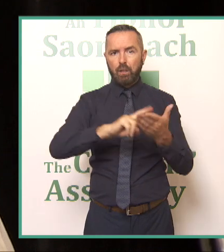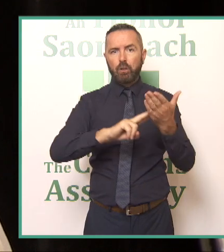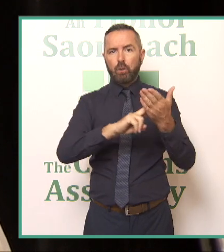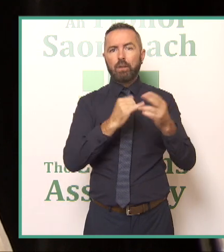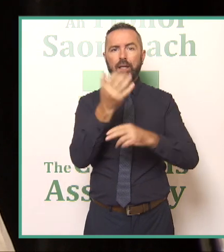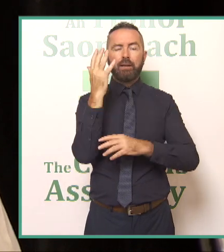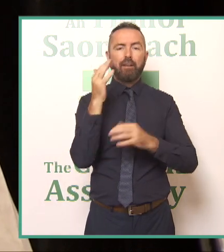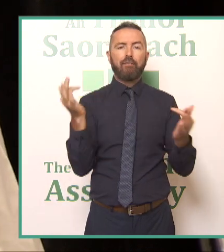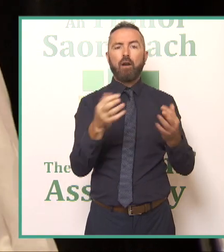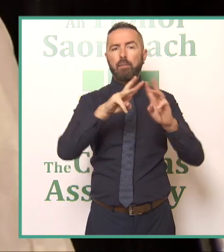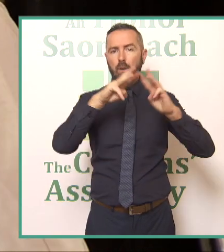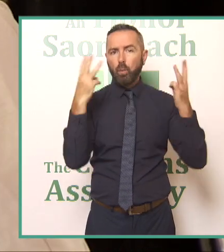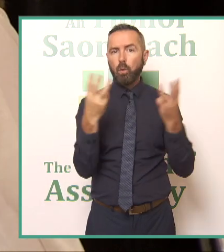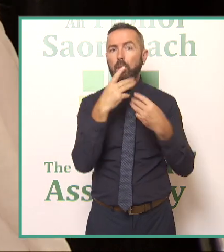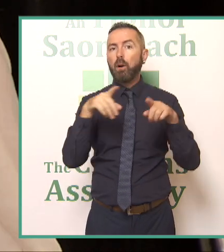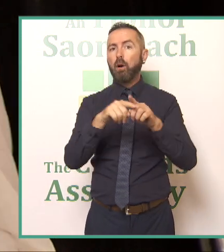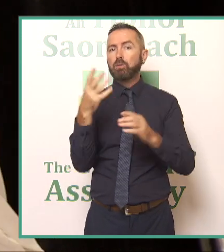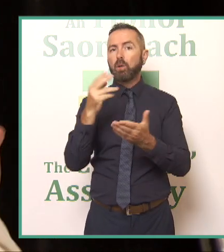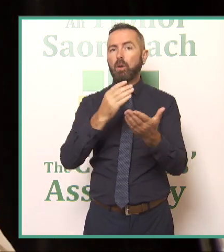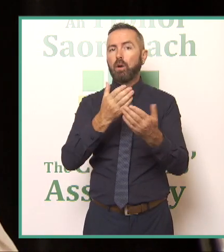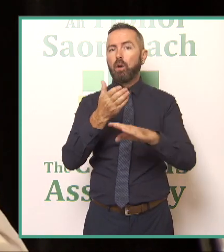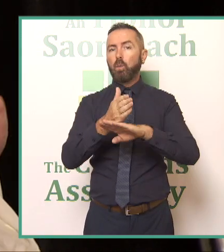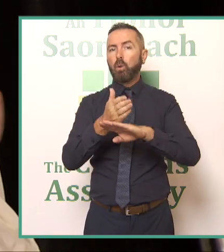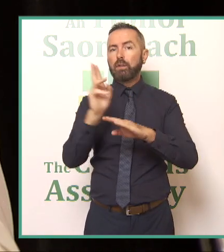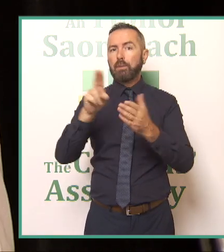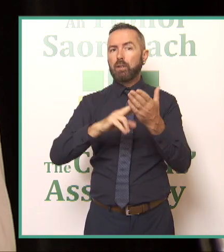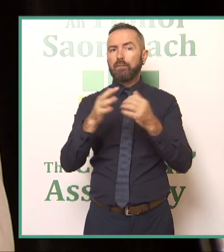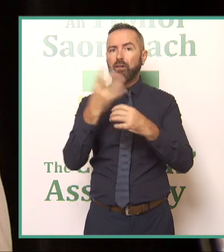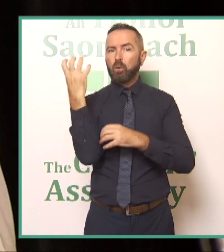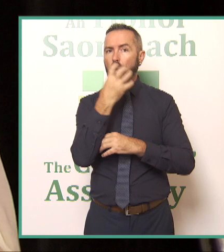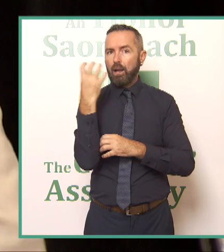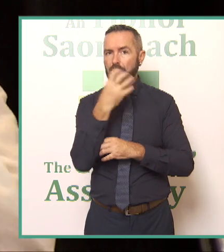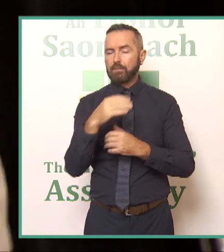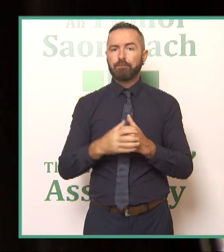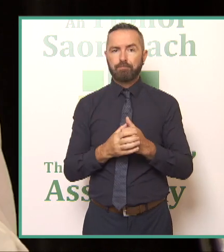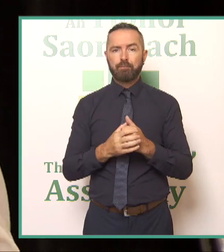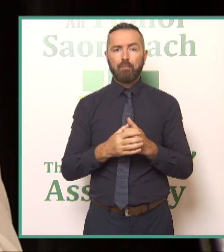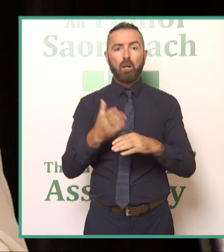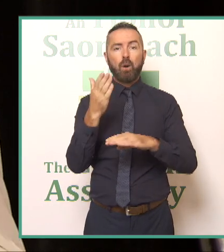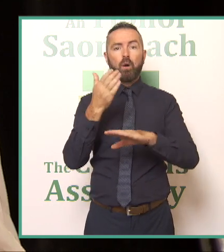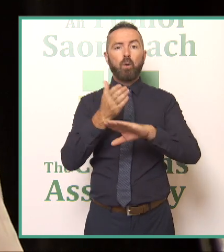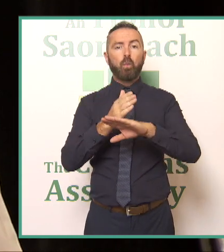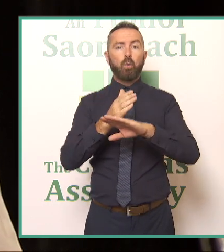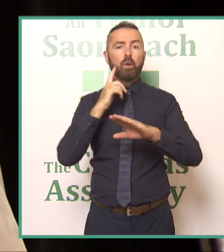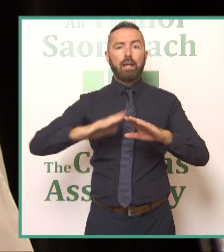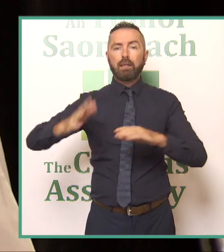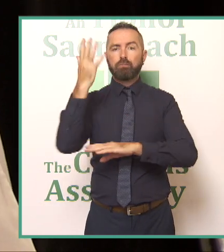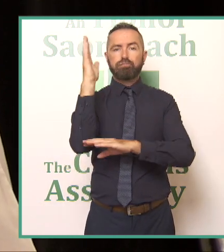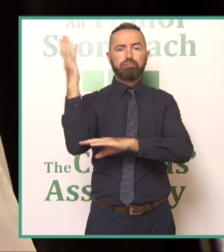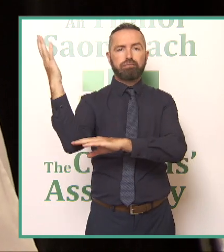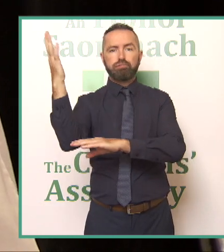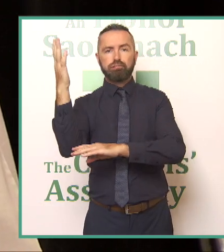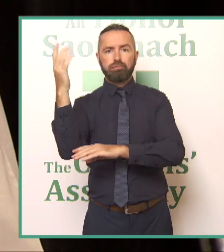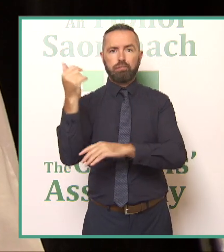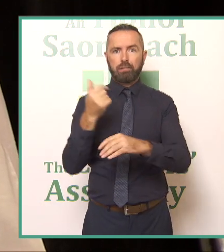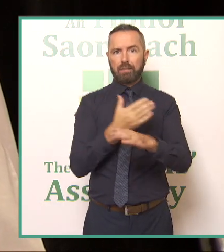in the farming world, but the woodland can also be the wilderness. So woodland forms a sort of a liminal state. Similarly,